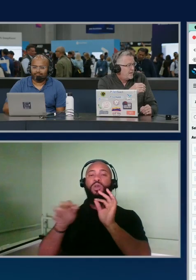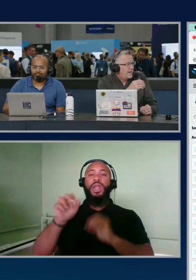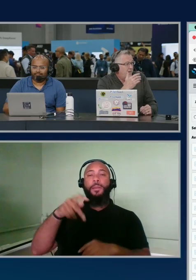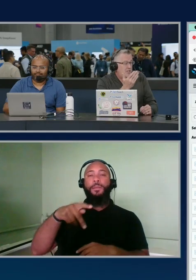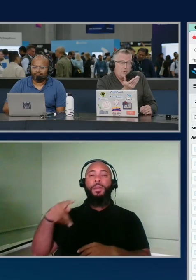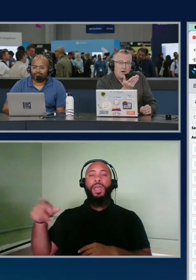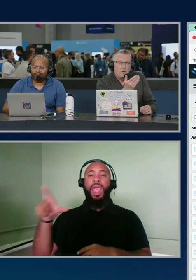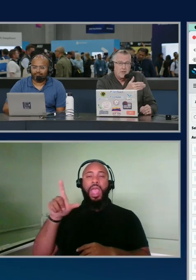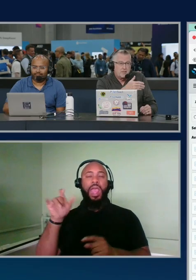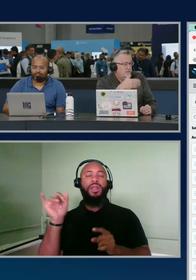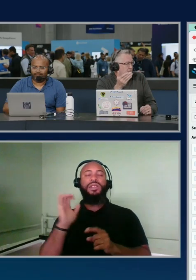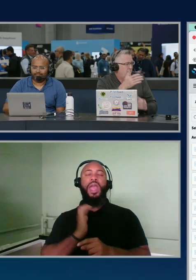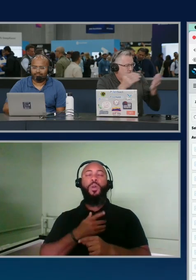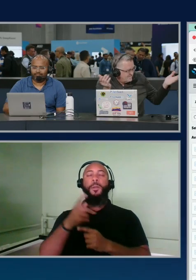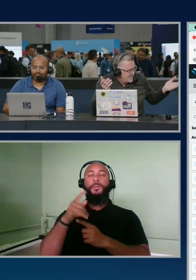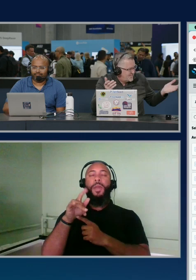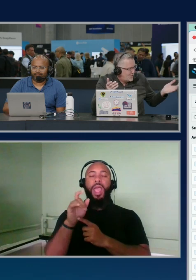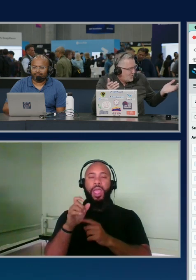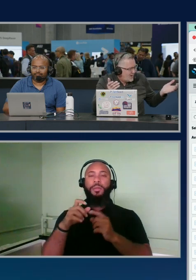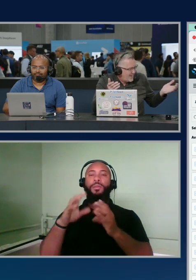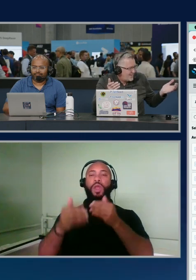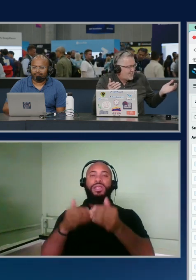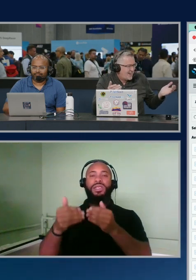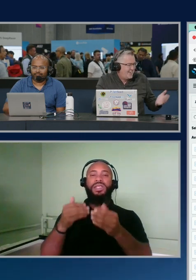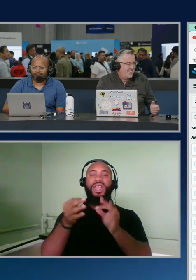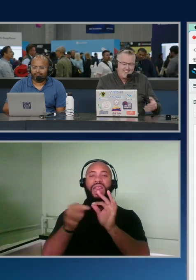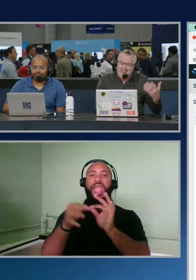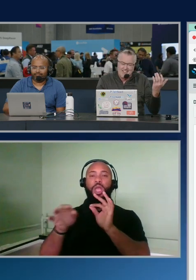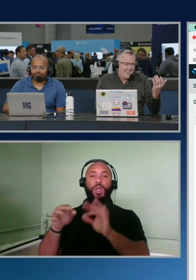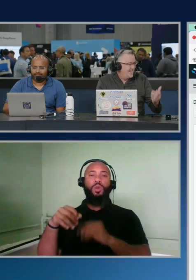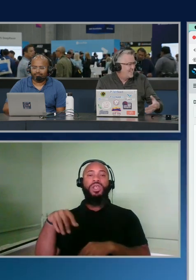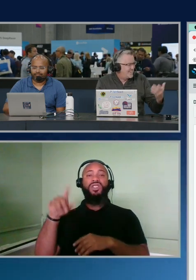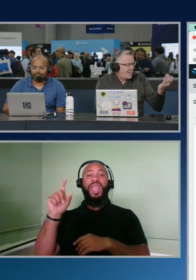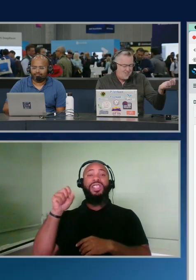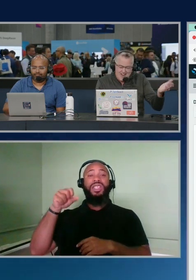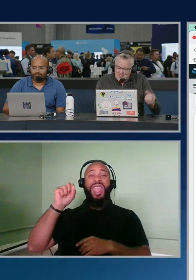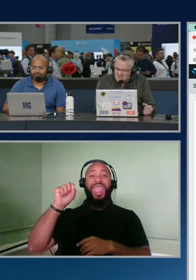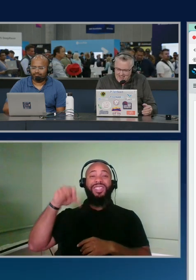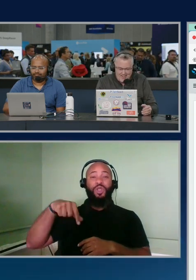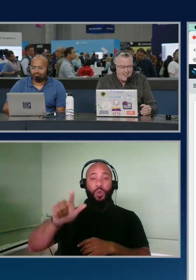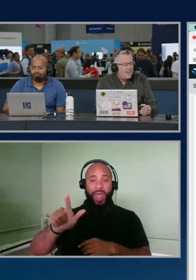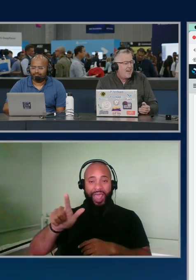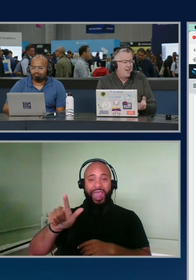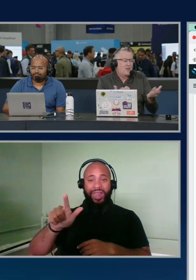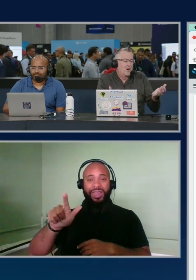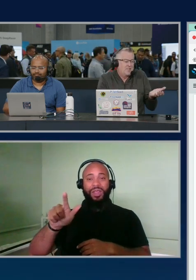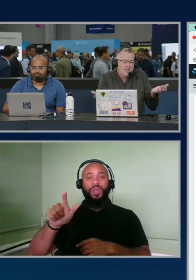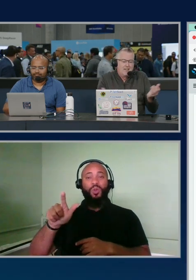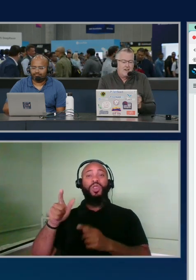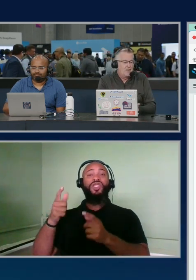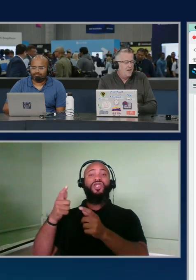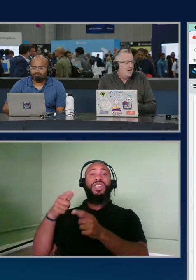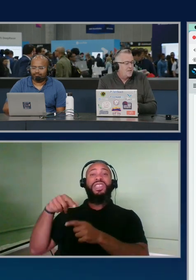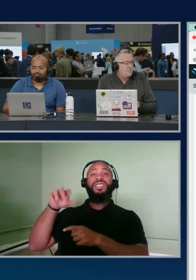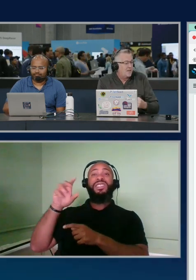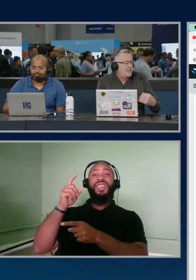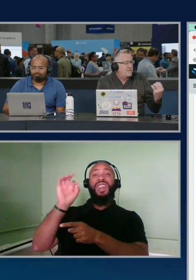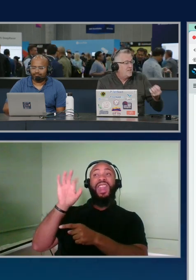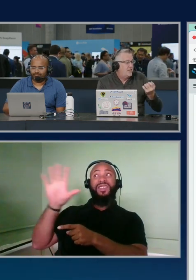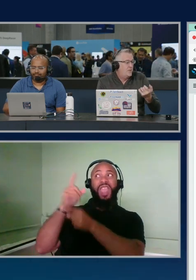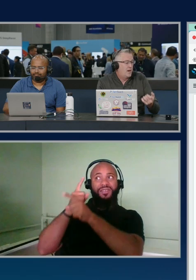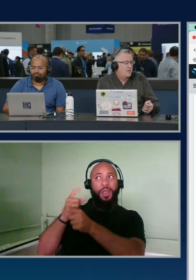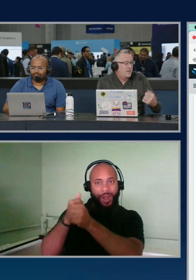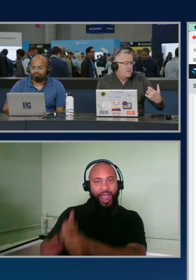language, SQL, which is, you know, a SQL query language, right? Who doesn't know SQL? ANSI 95 compliant, right? And of course, you know, the